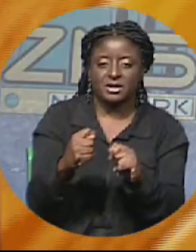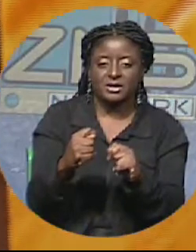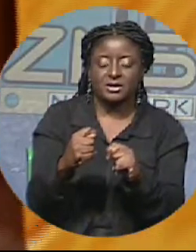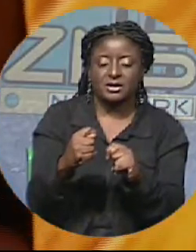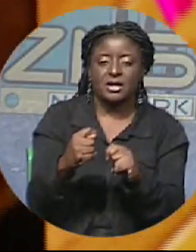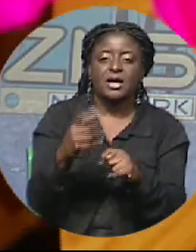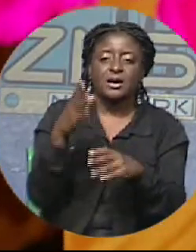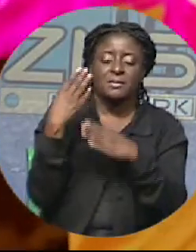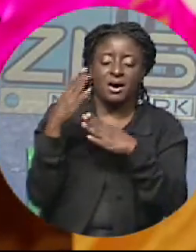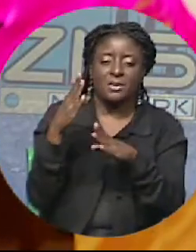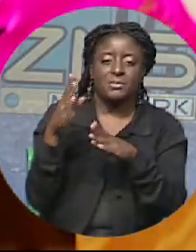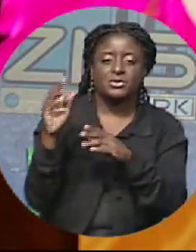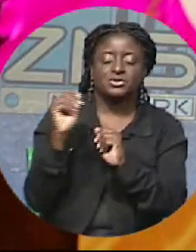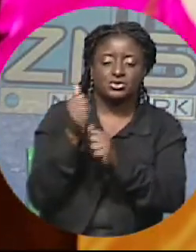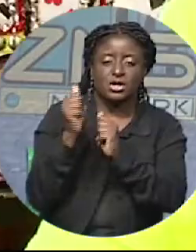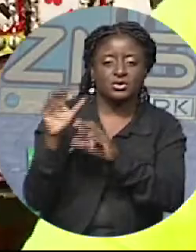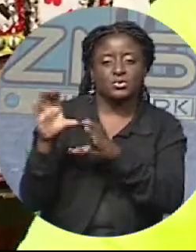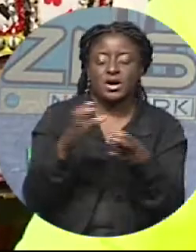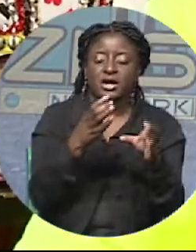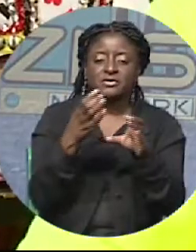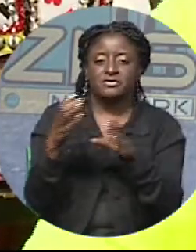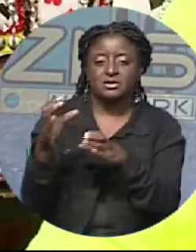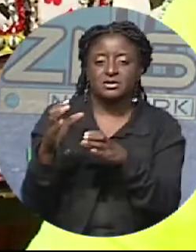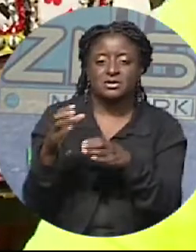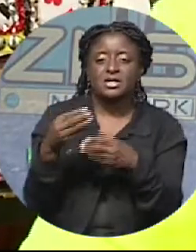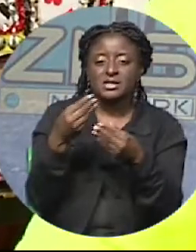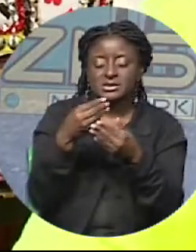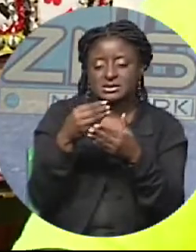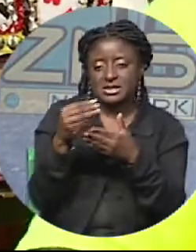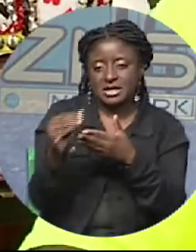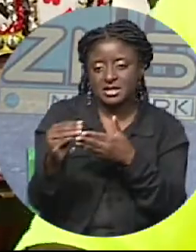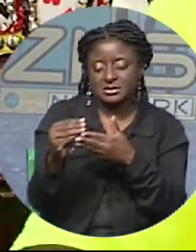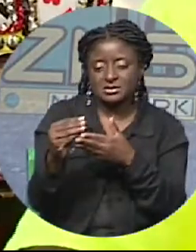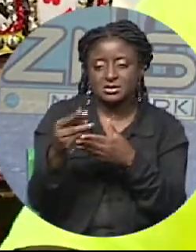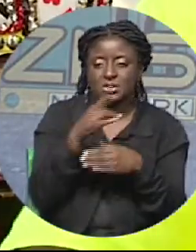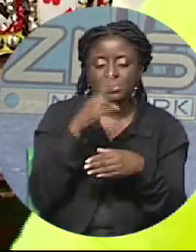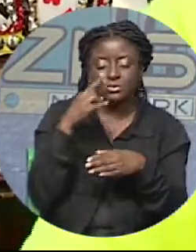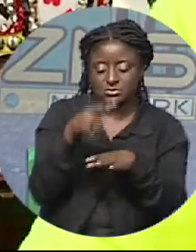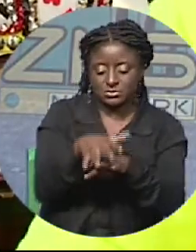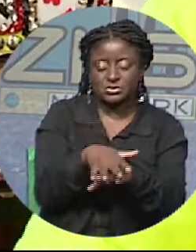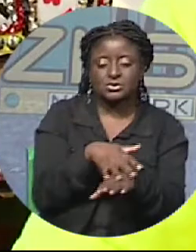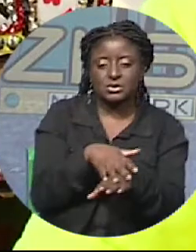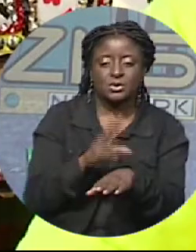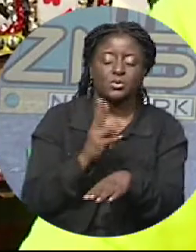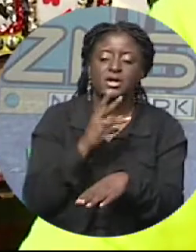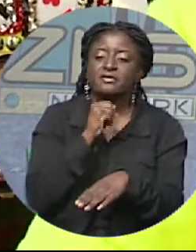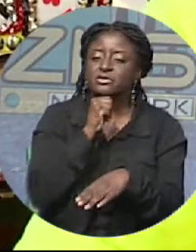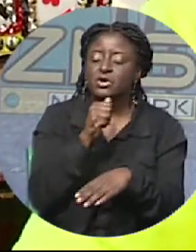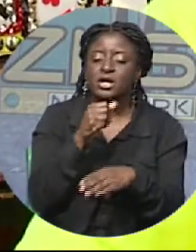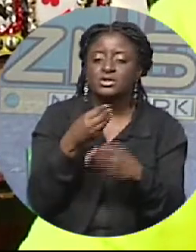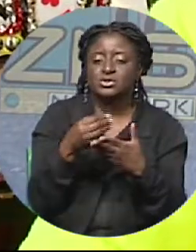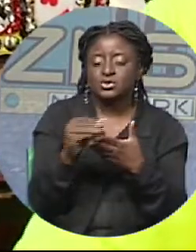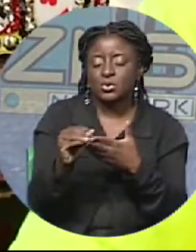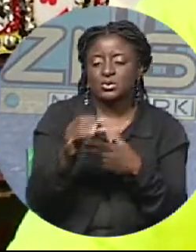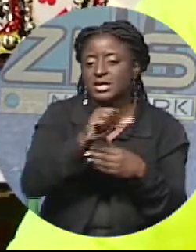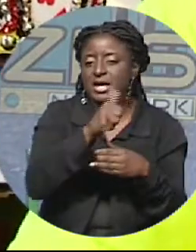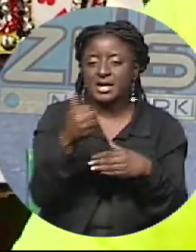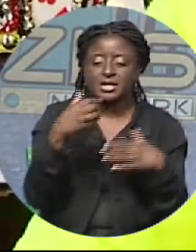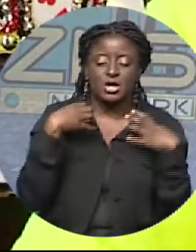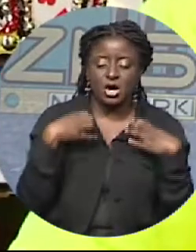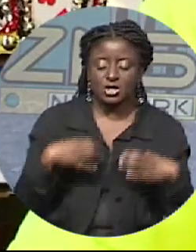despite lingering interests, Johnson says sales have been slow. Well, we haven't sold any costumes yet. You know, we have a lot of